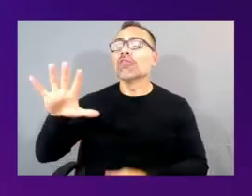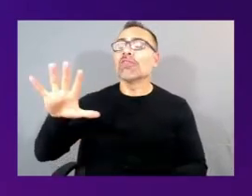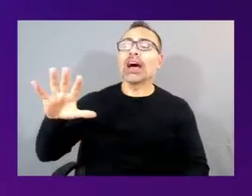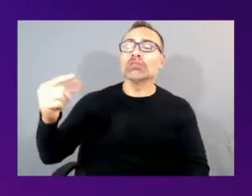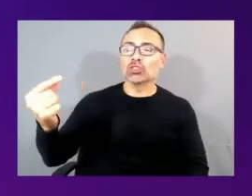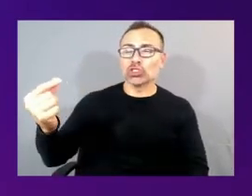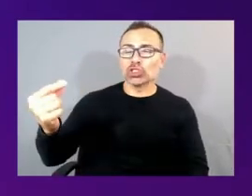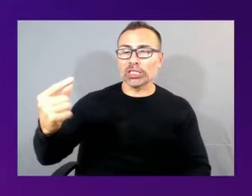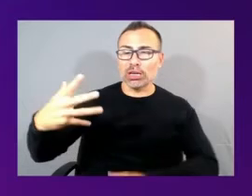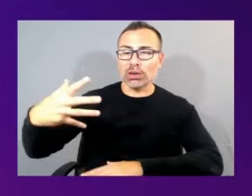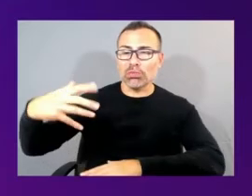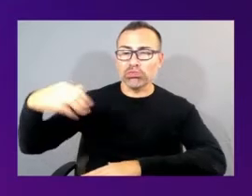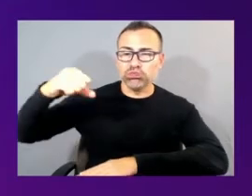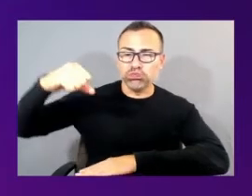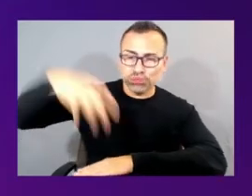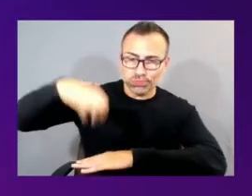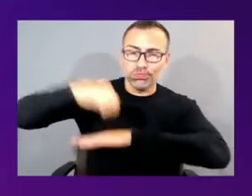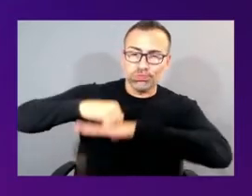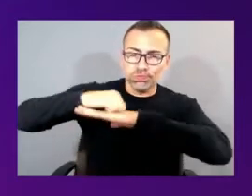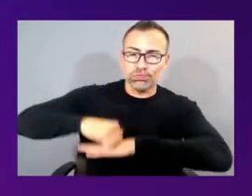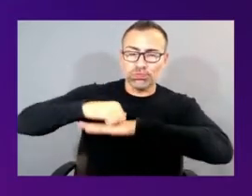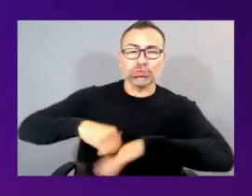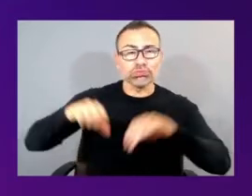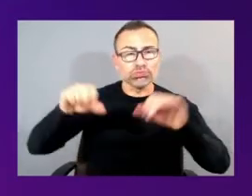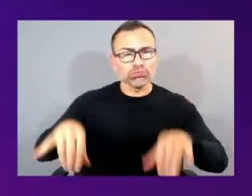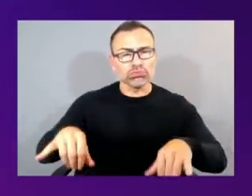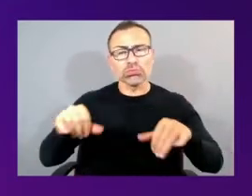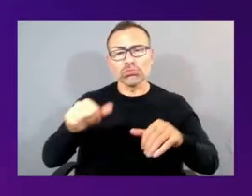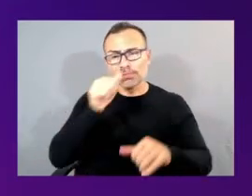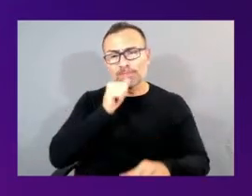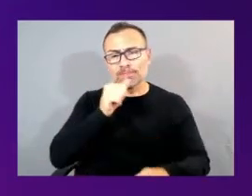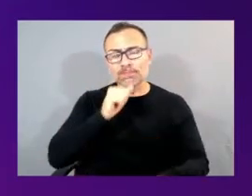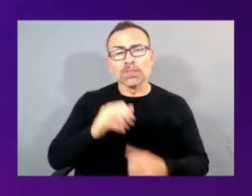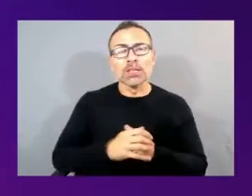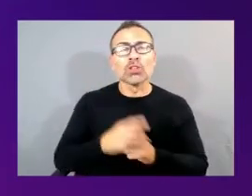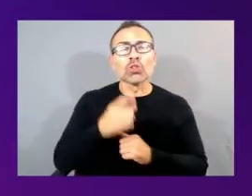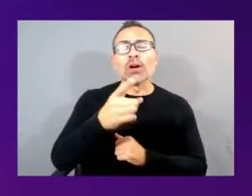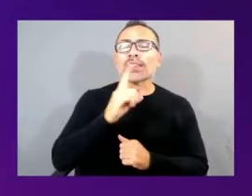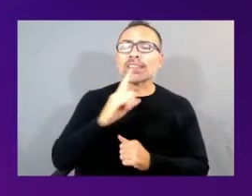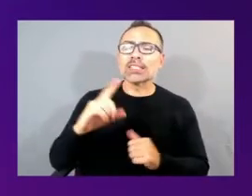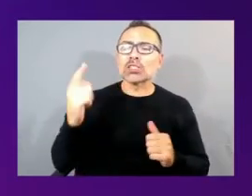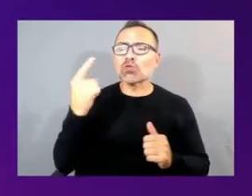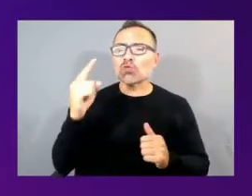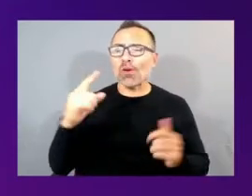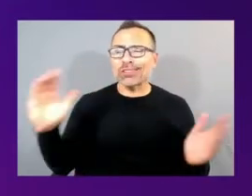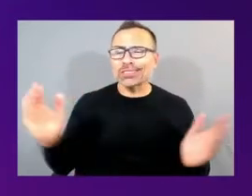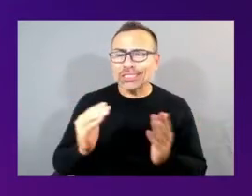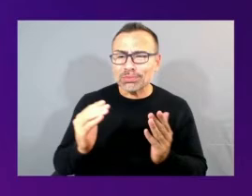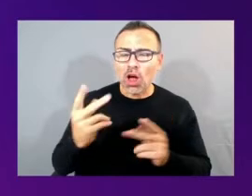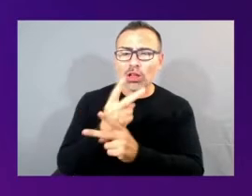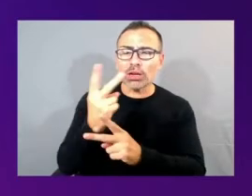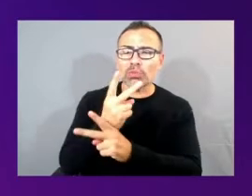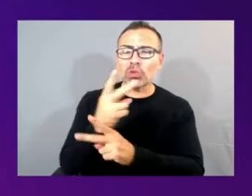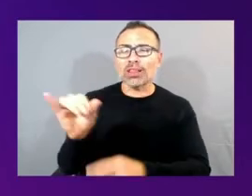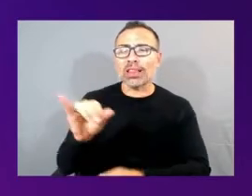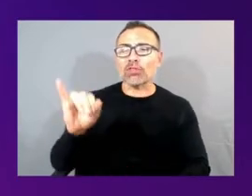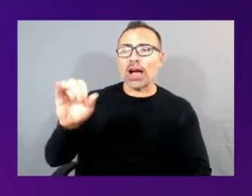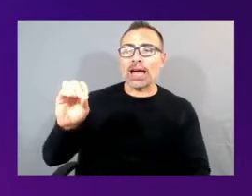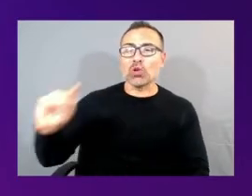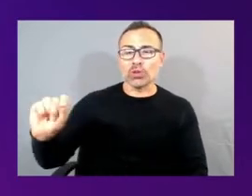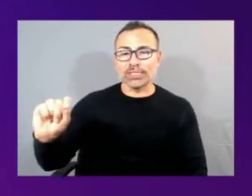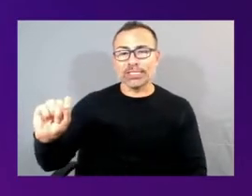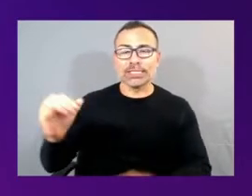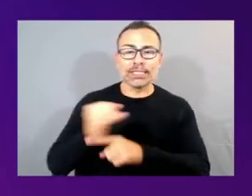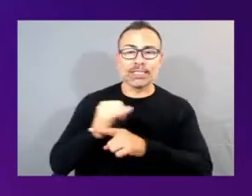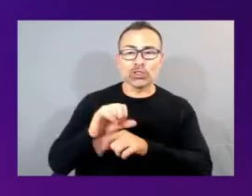Cone as your vehicle for running a smaller edge compute applications for, let's say, an IoT industrial workload, or instance,